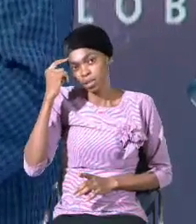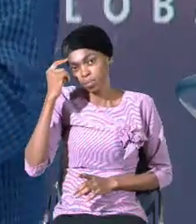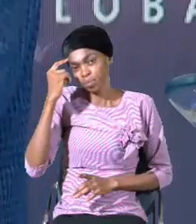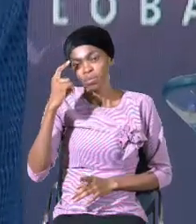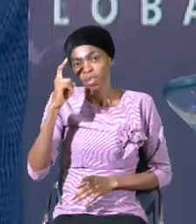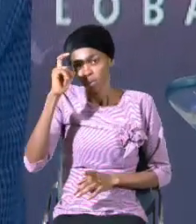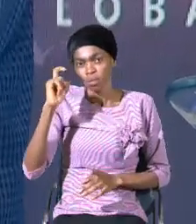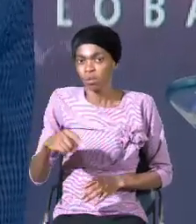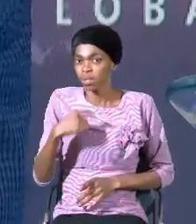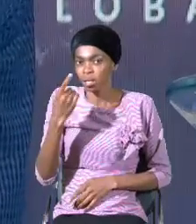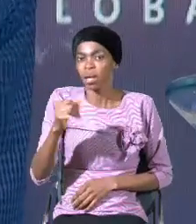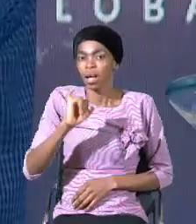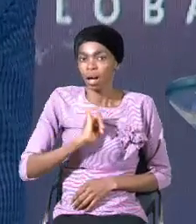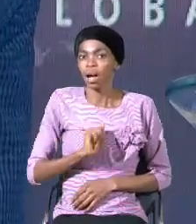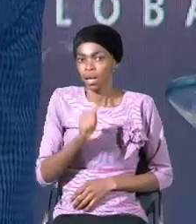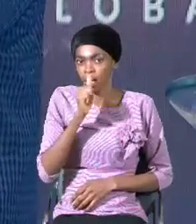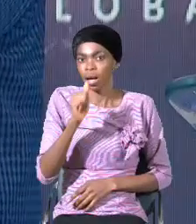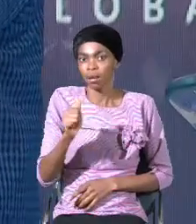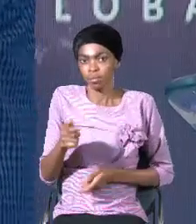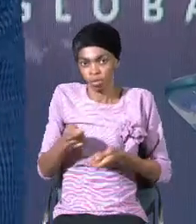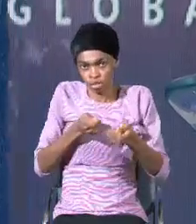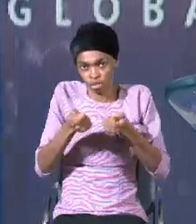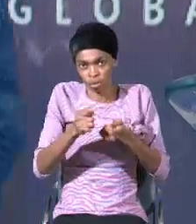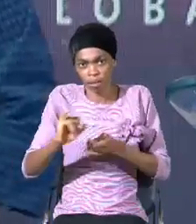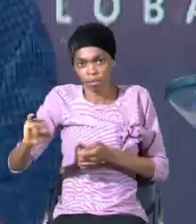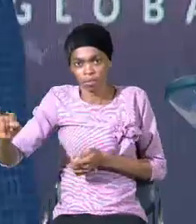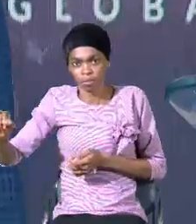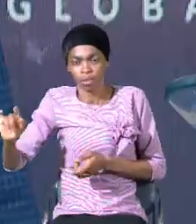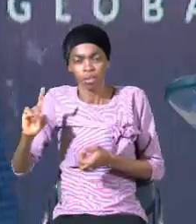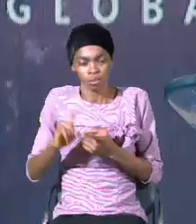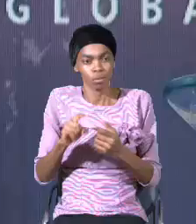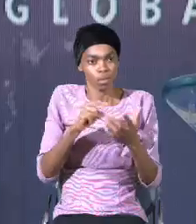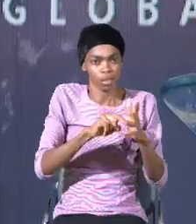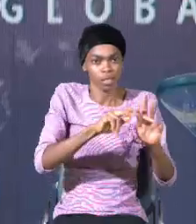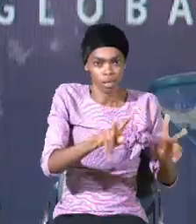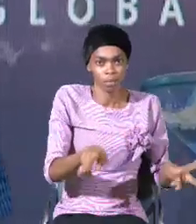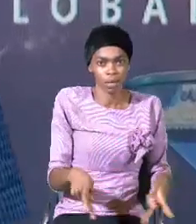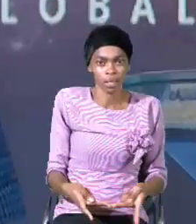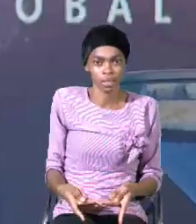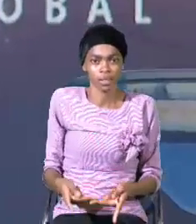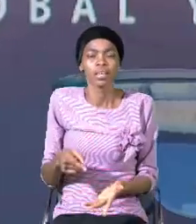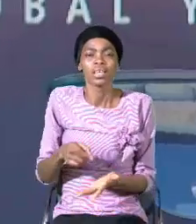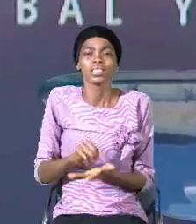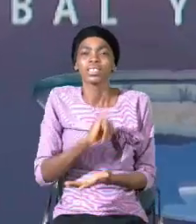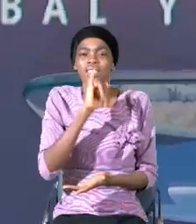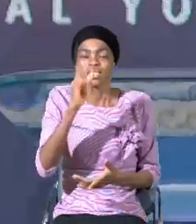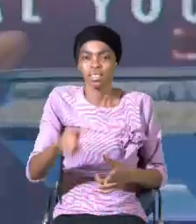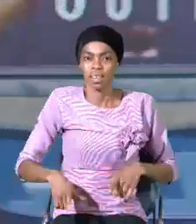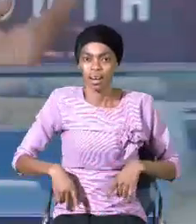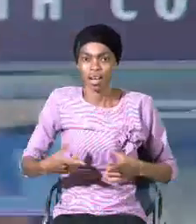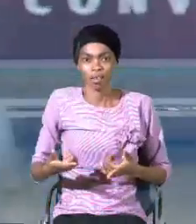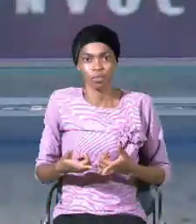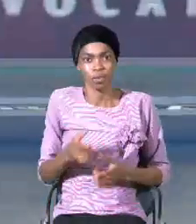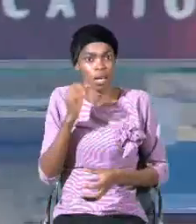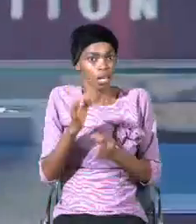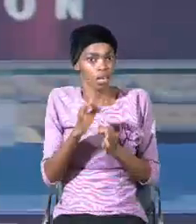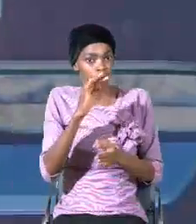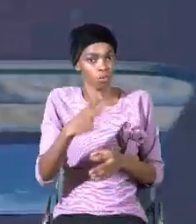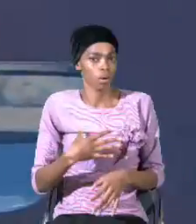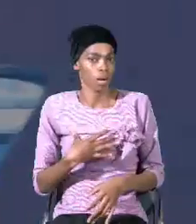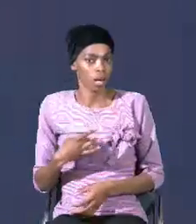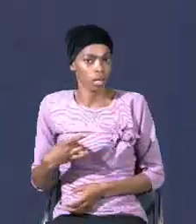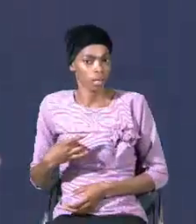I am driving to such a place. That's life. If your life is going